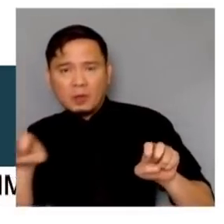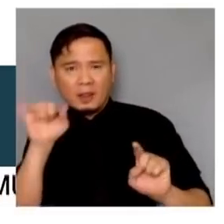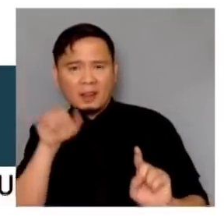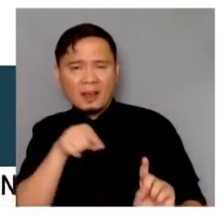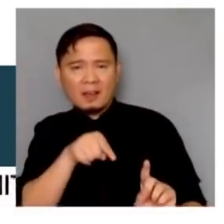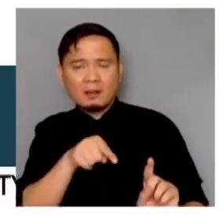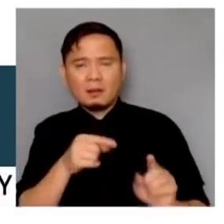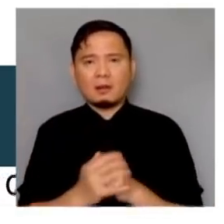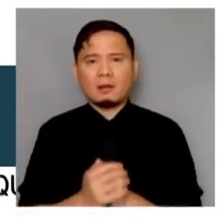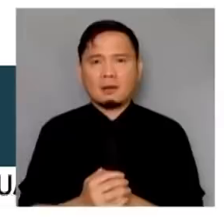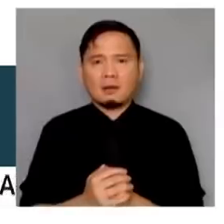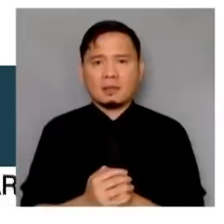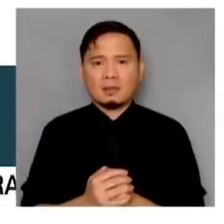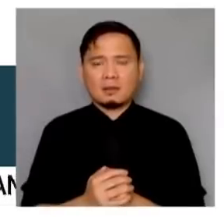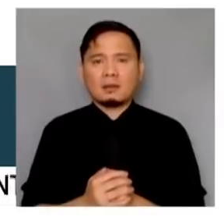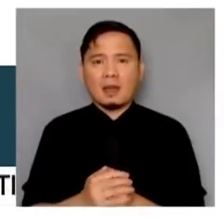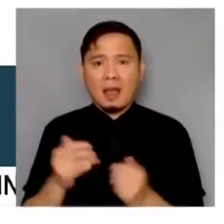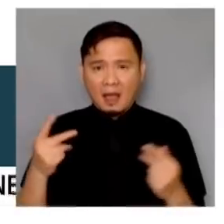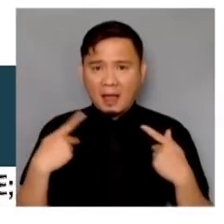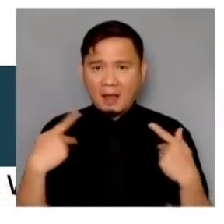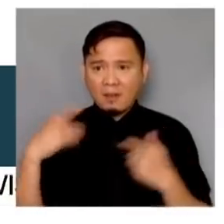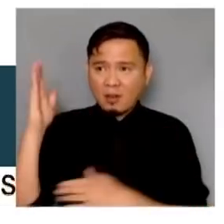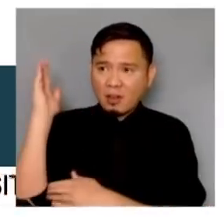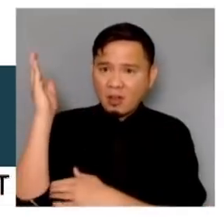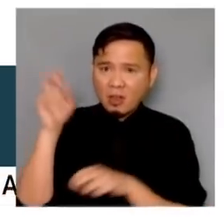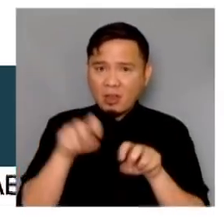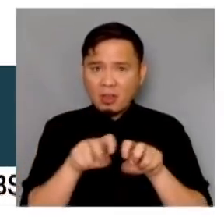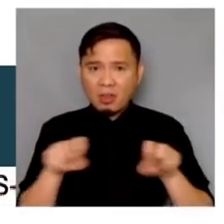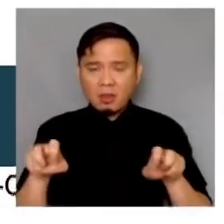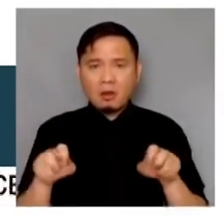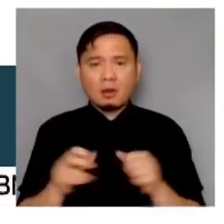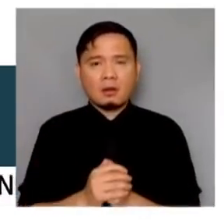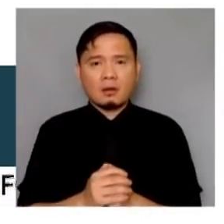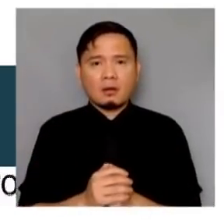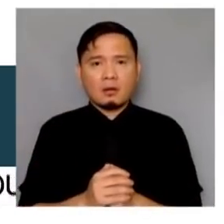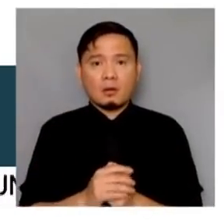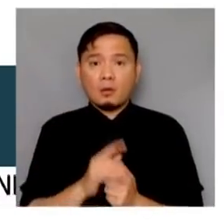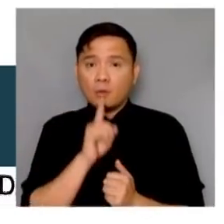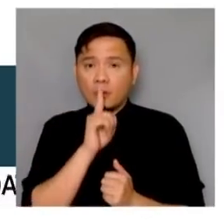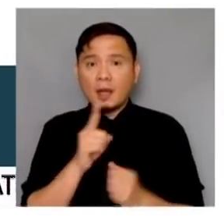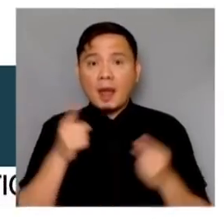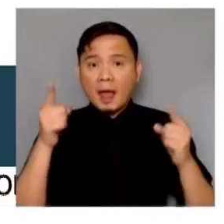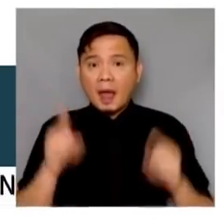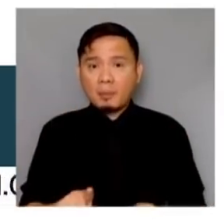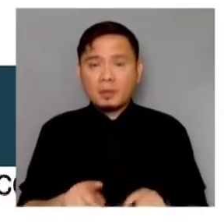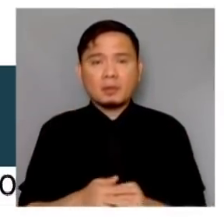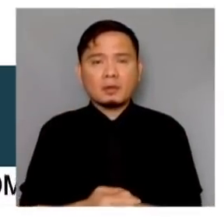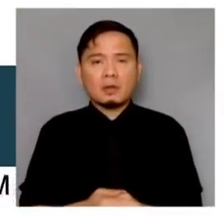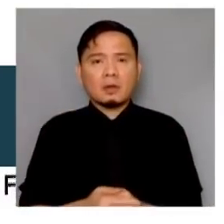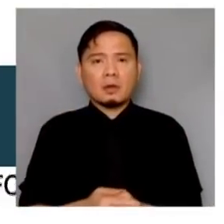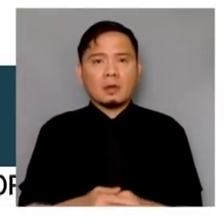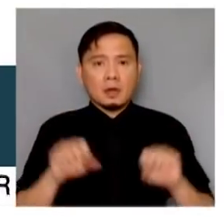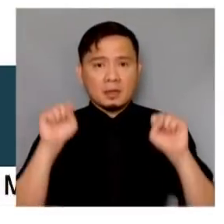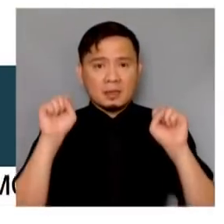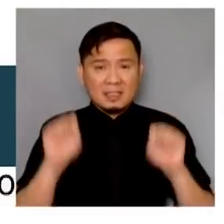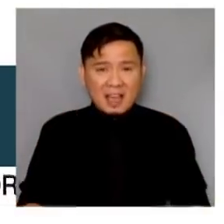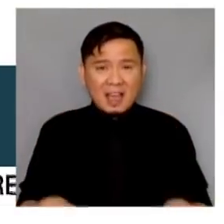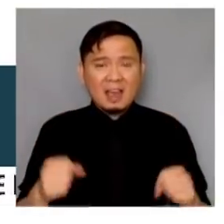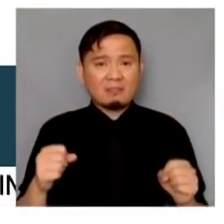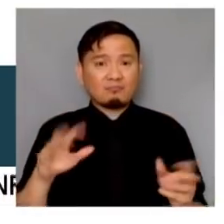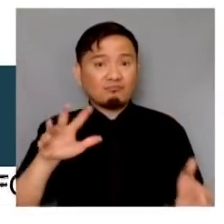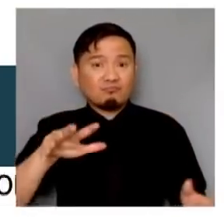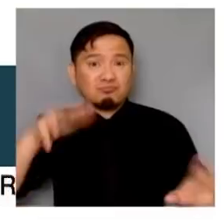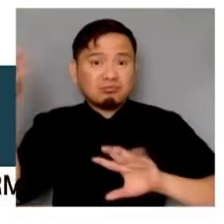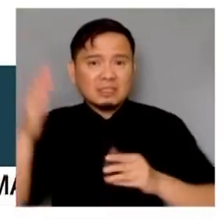many of them in one press conference, has the potential of really exploding and turning into a fiasco,